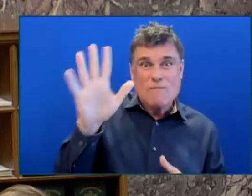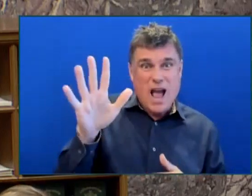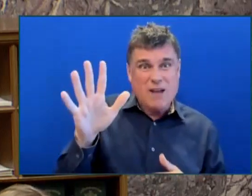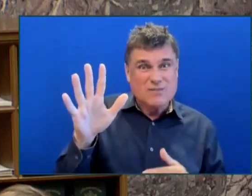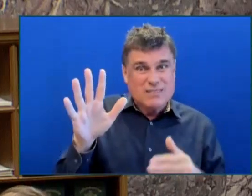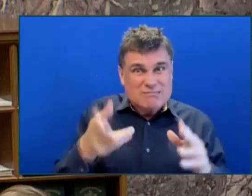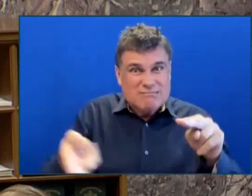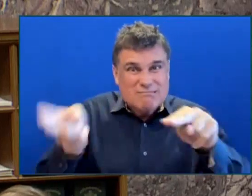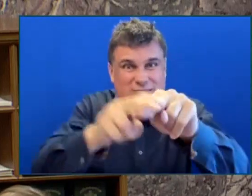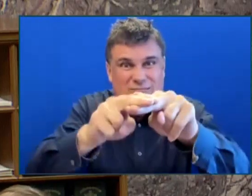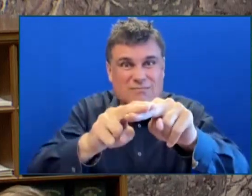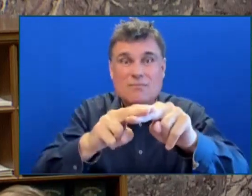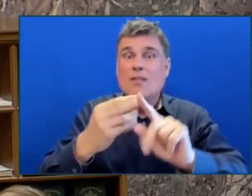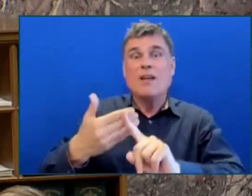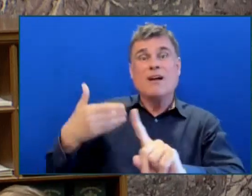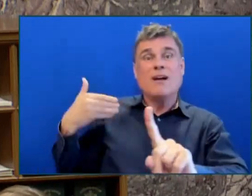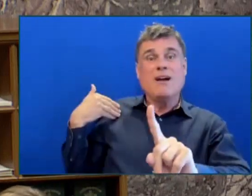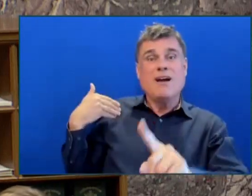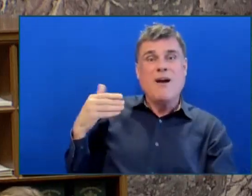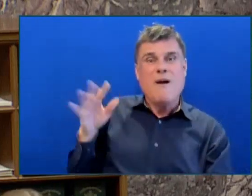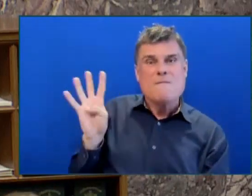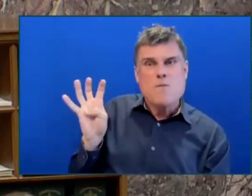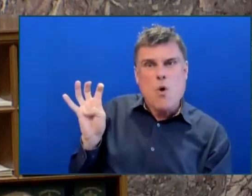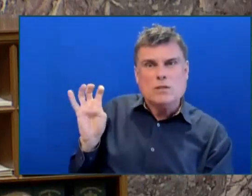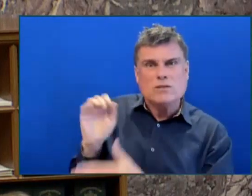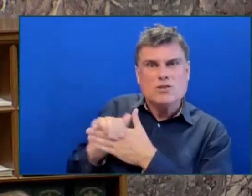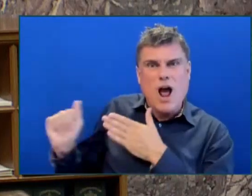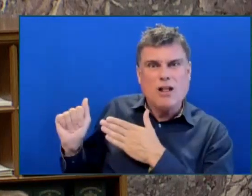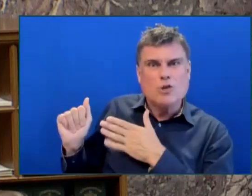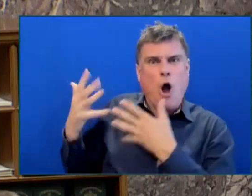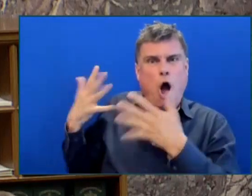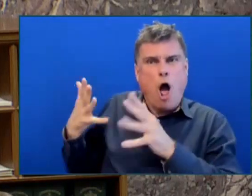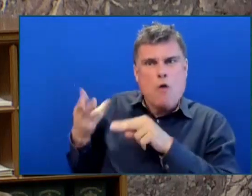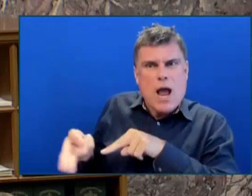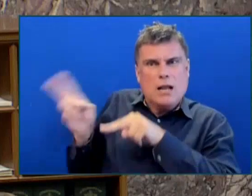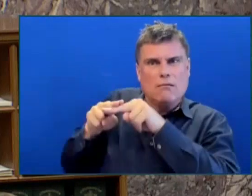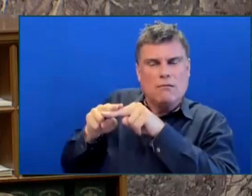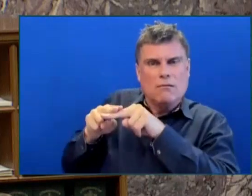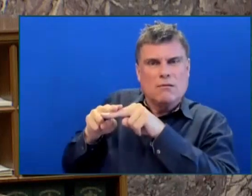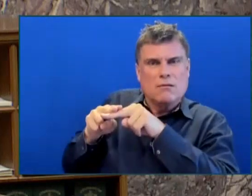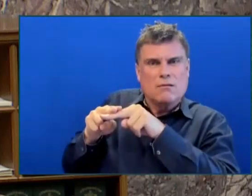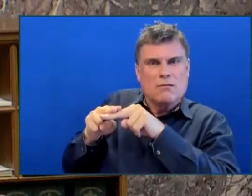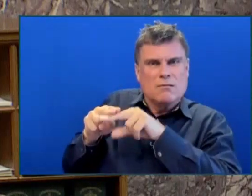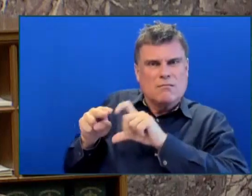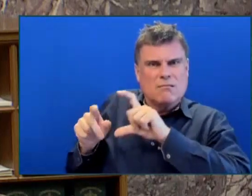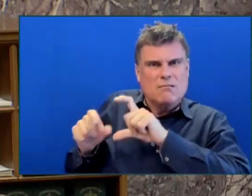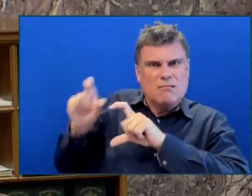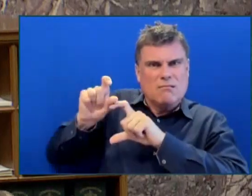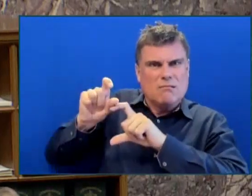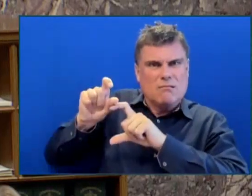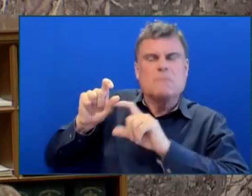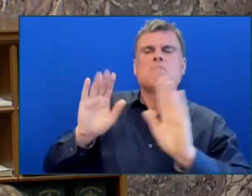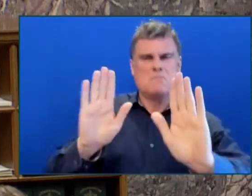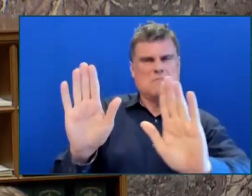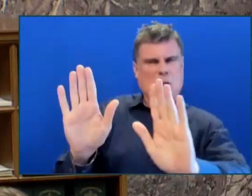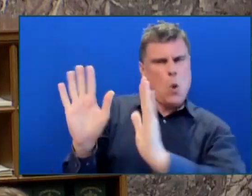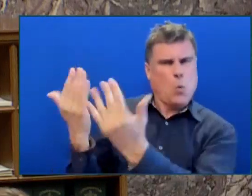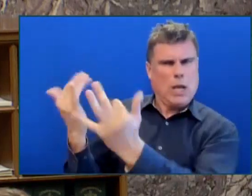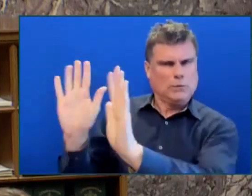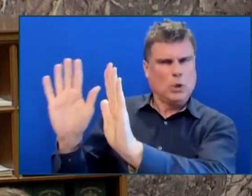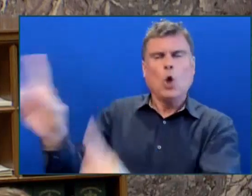NDP government since 2017. So let's think about this for a second. Since they formed government in 2017, that means